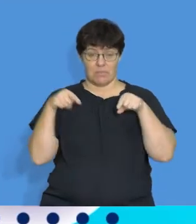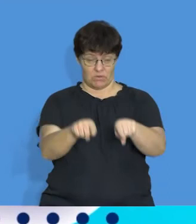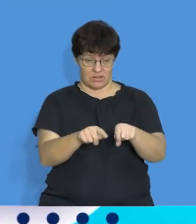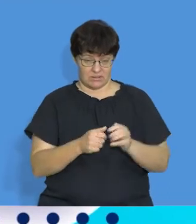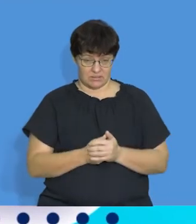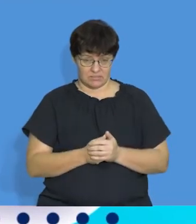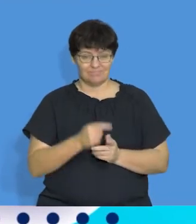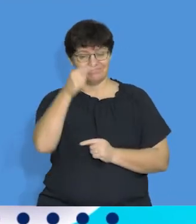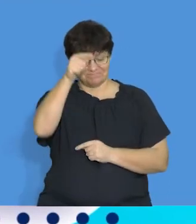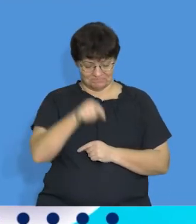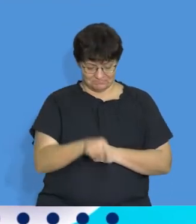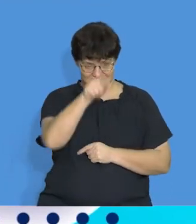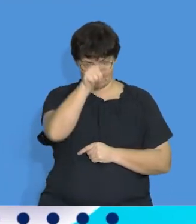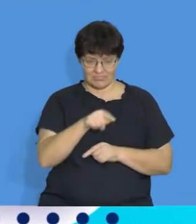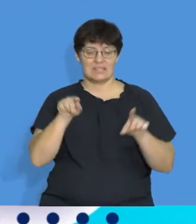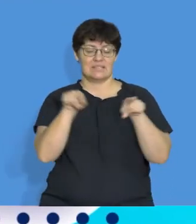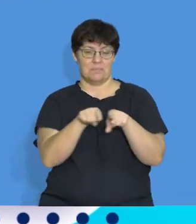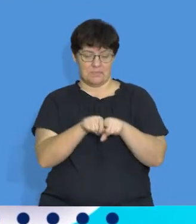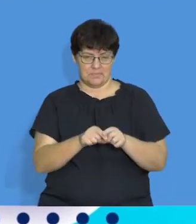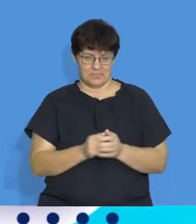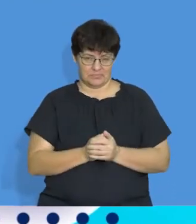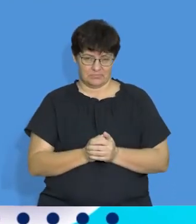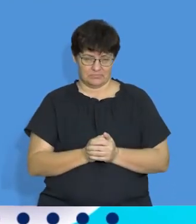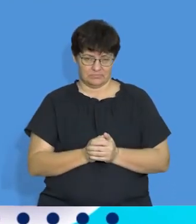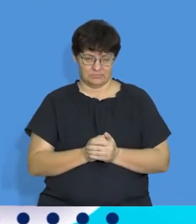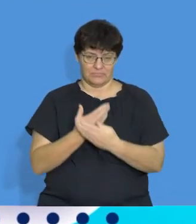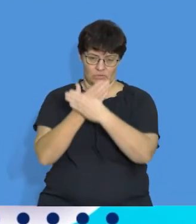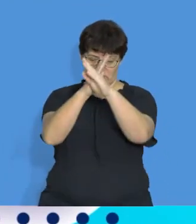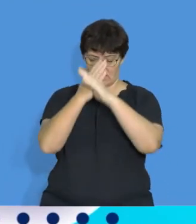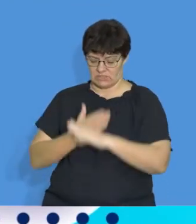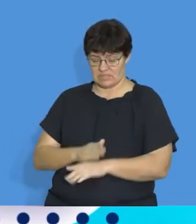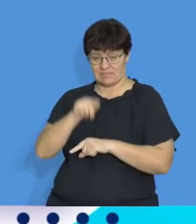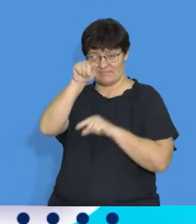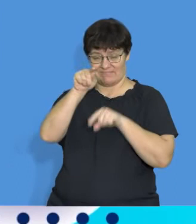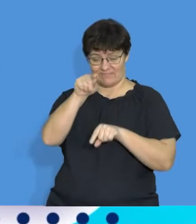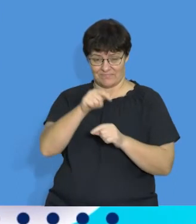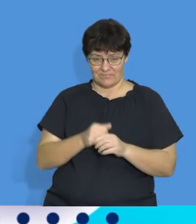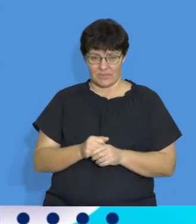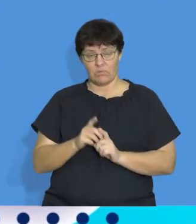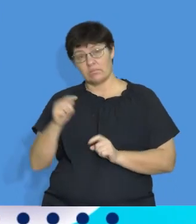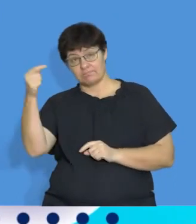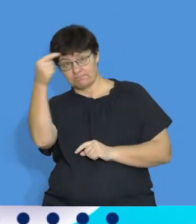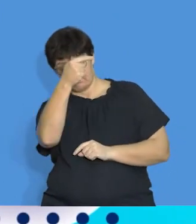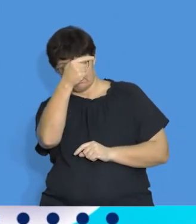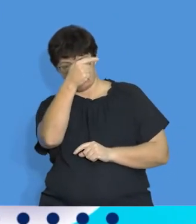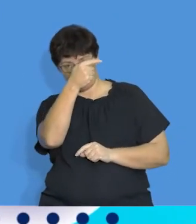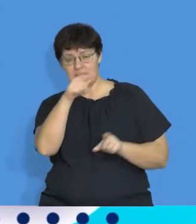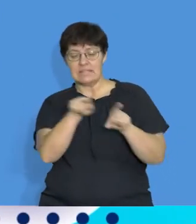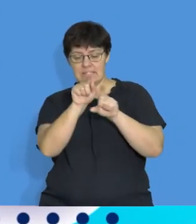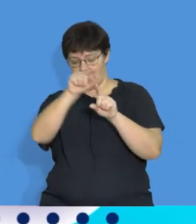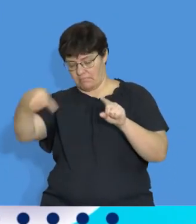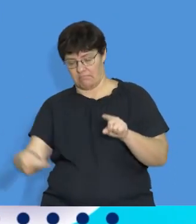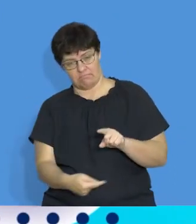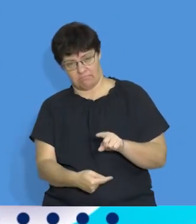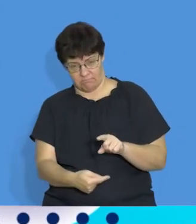are identical in the sense that they've got the same amount of resistance. So whatever current goes to the 5 ohm, it will be the same